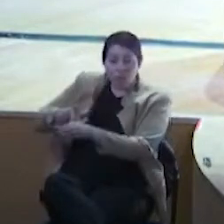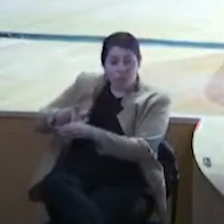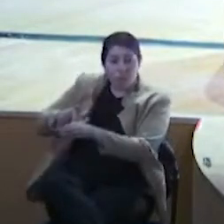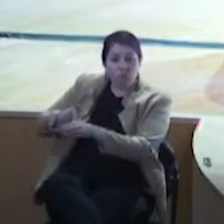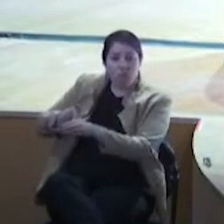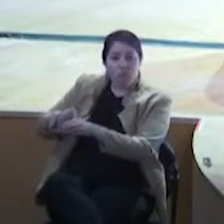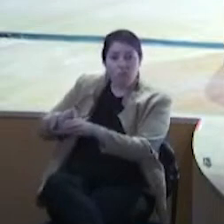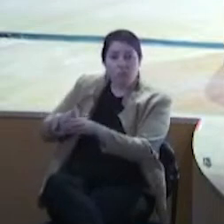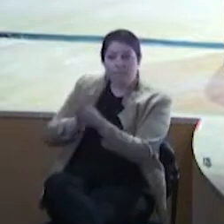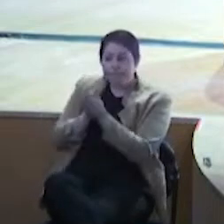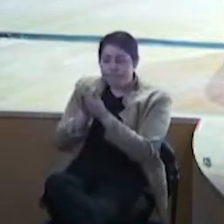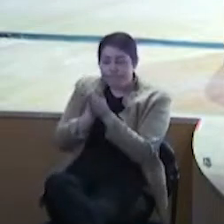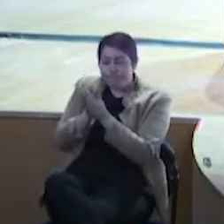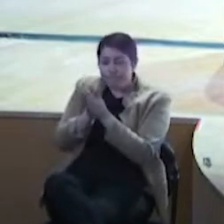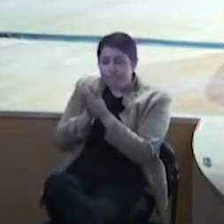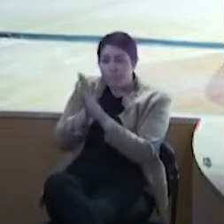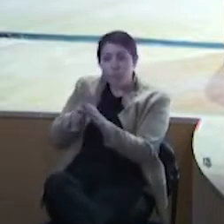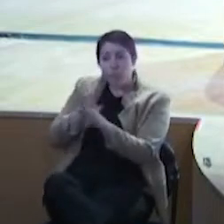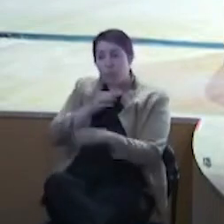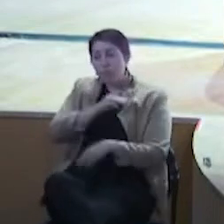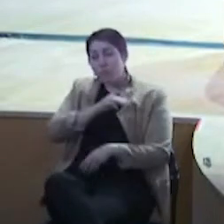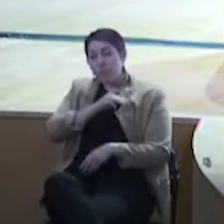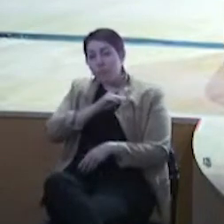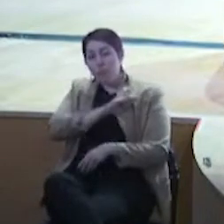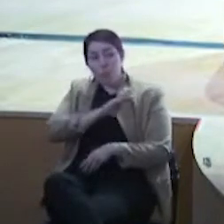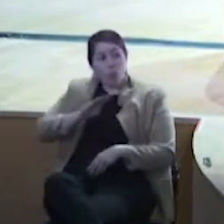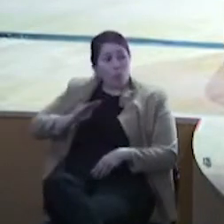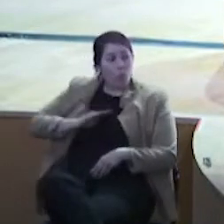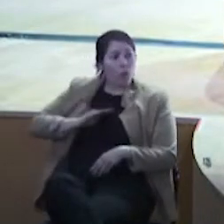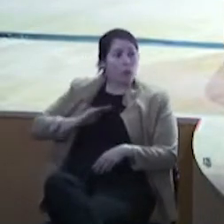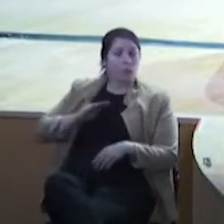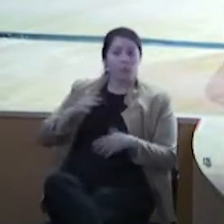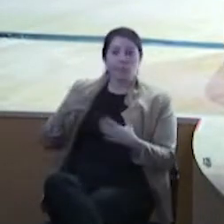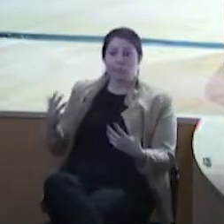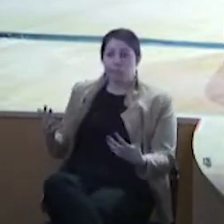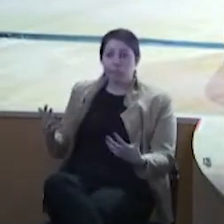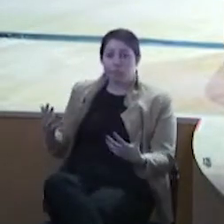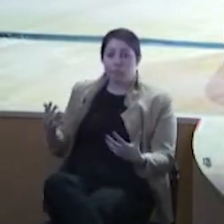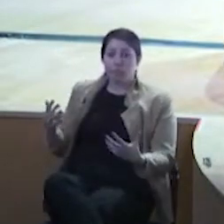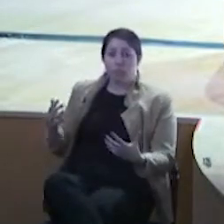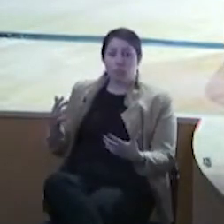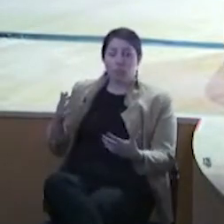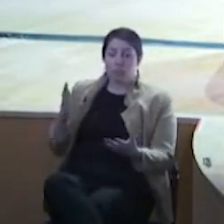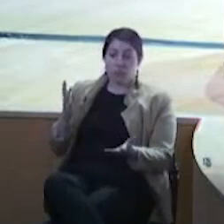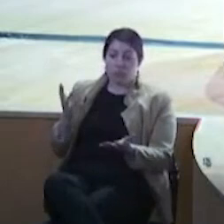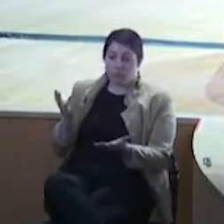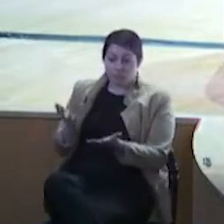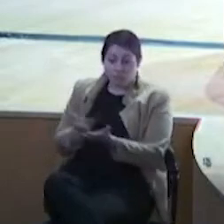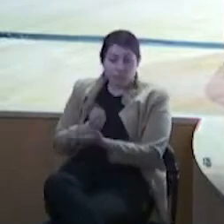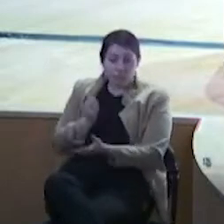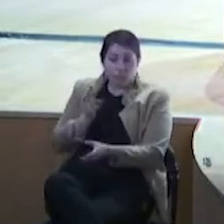boards. I don't know who all is serves on a committee,